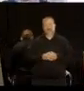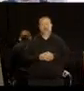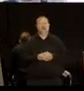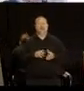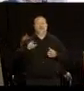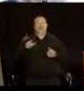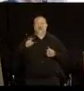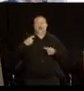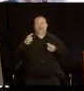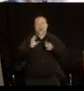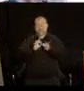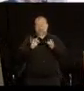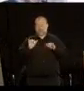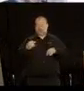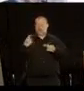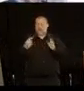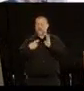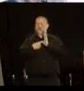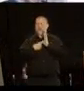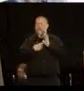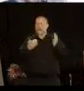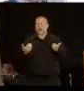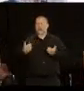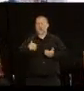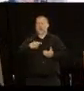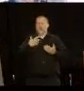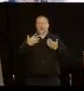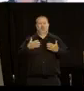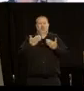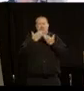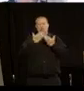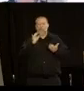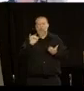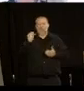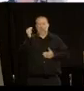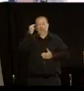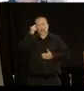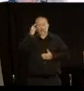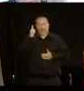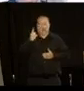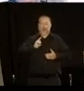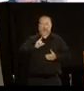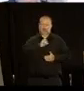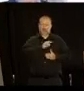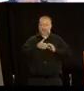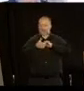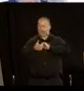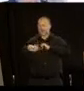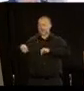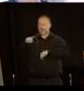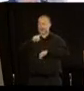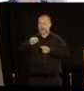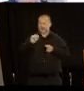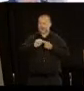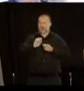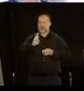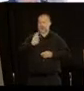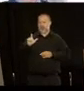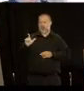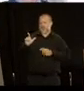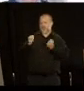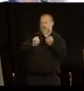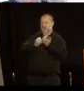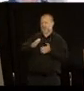And so this has been mentioned, but as an example, we are so appreciative of our governor, our legislative partners, specifically our bill